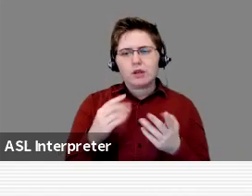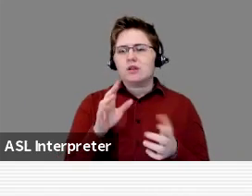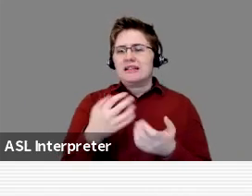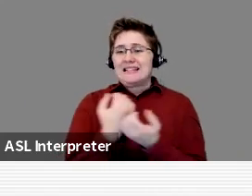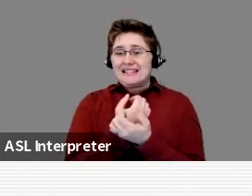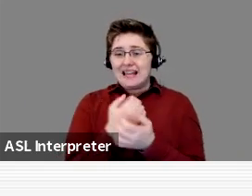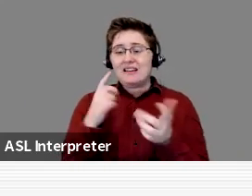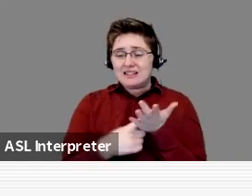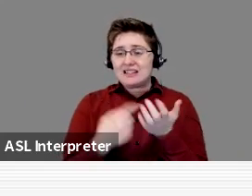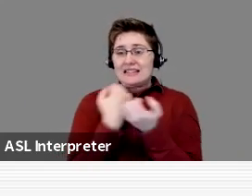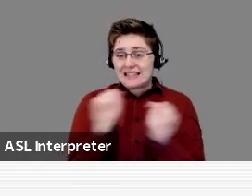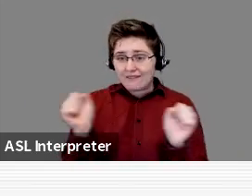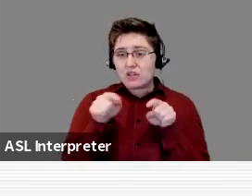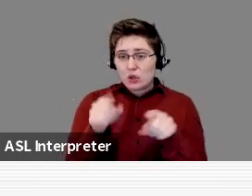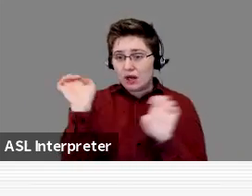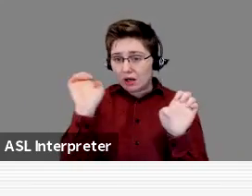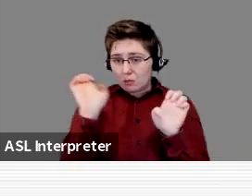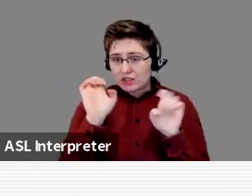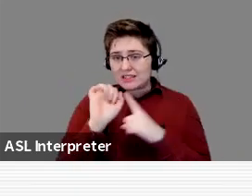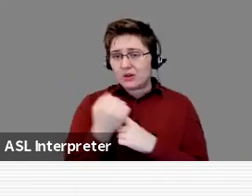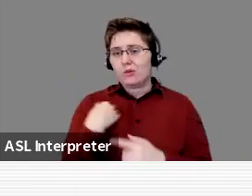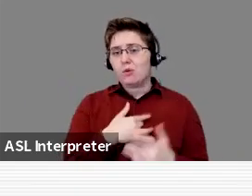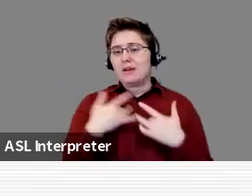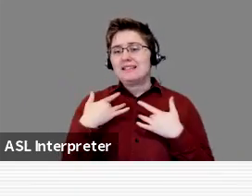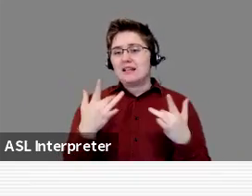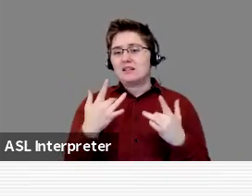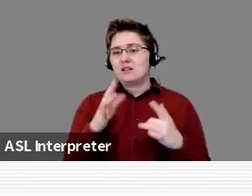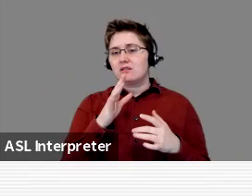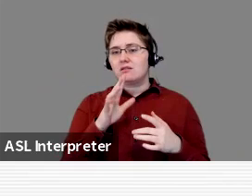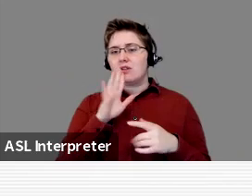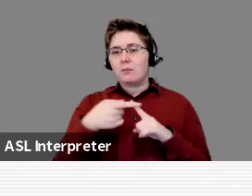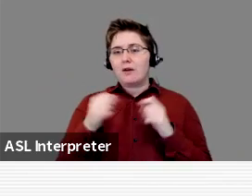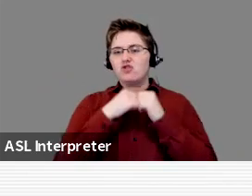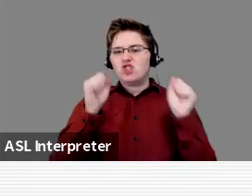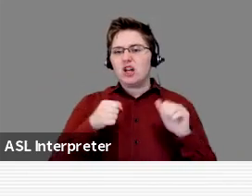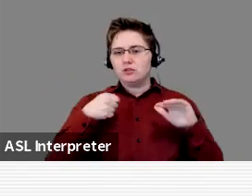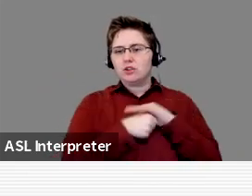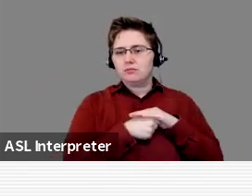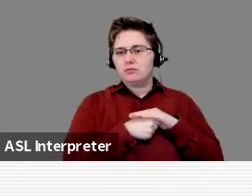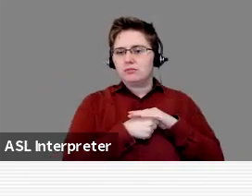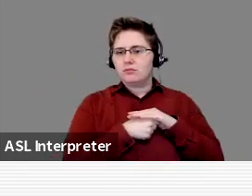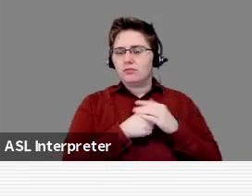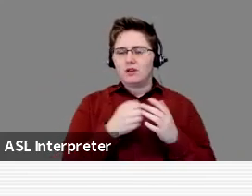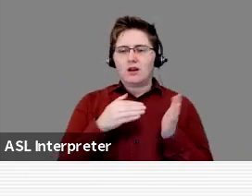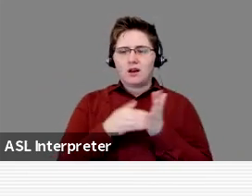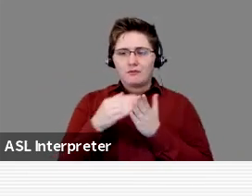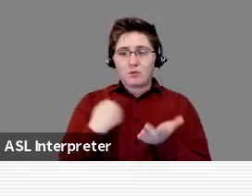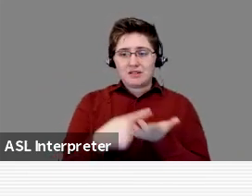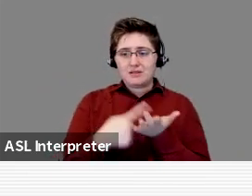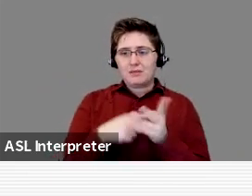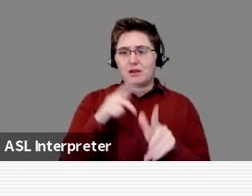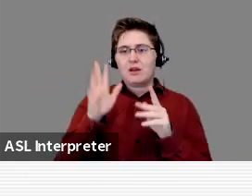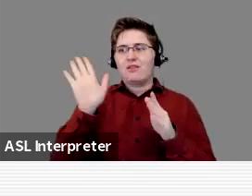emergency situations, we tend to go to shelter. Because a lot of times what we're talking about is people who have lost